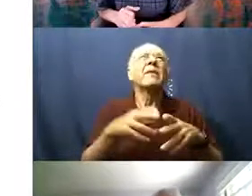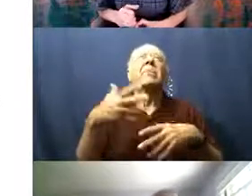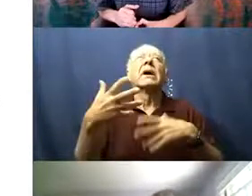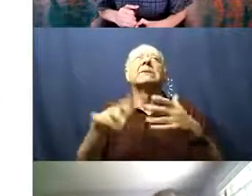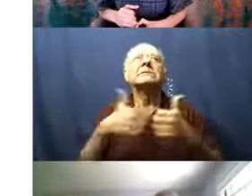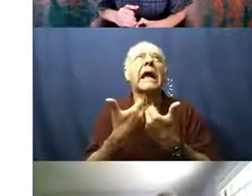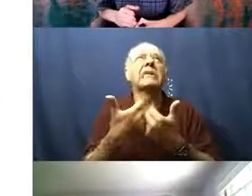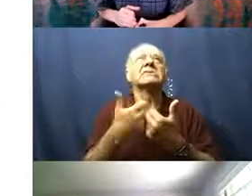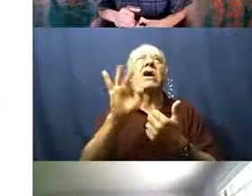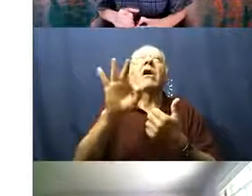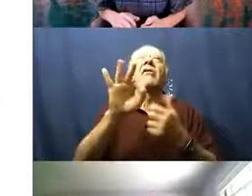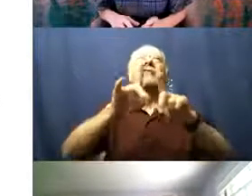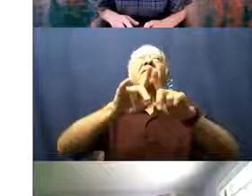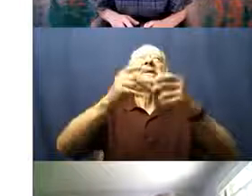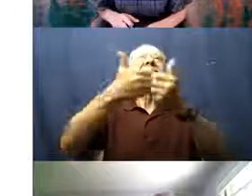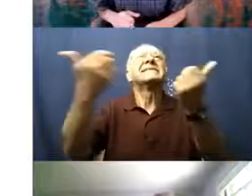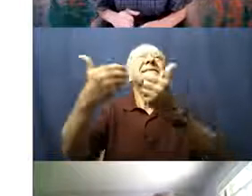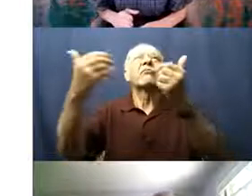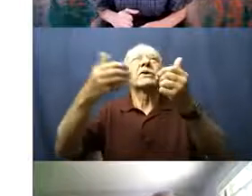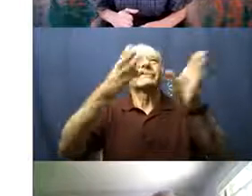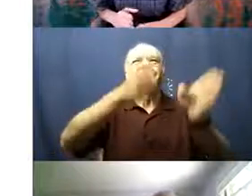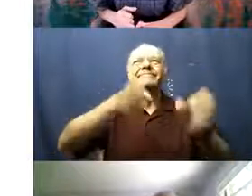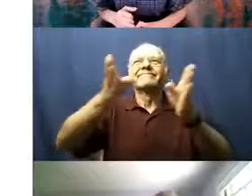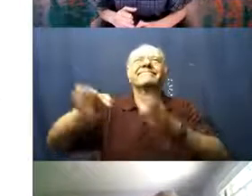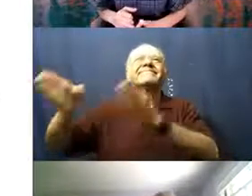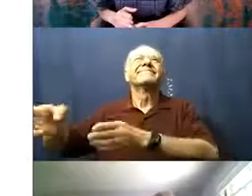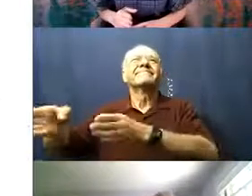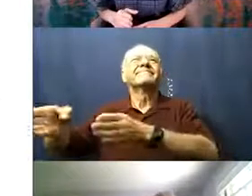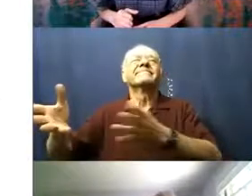these different silos. Yeah,